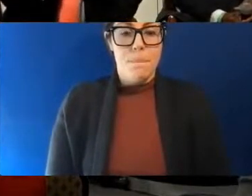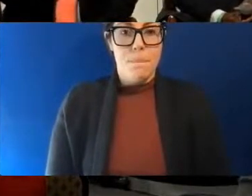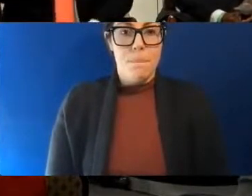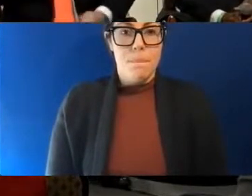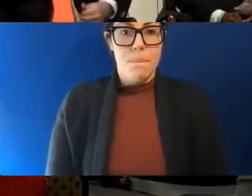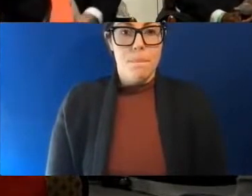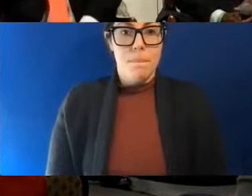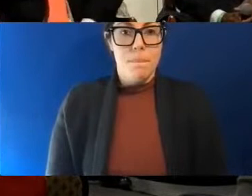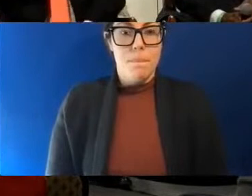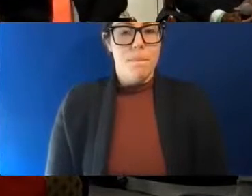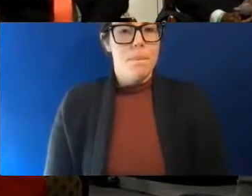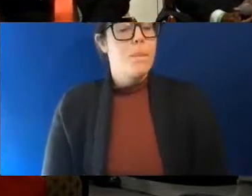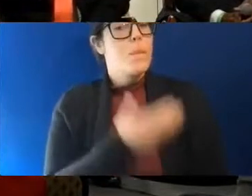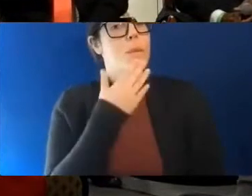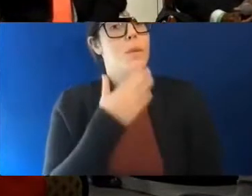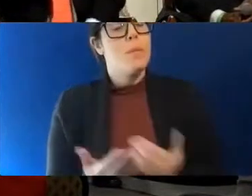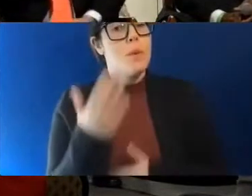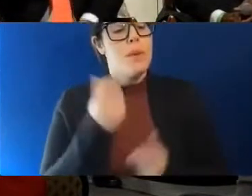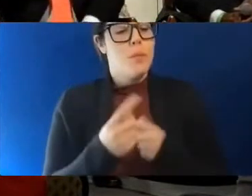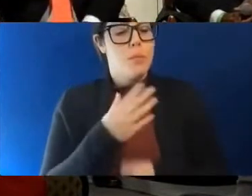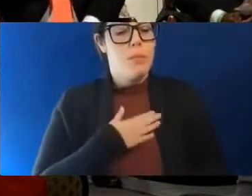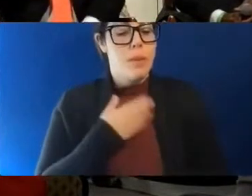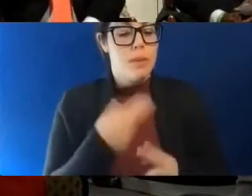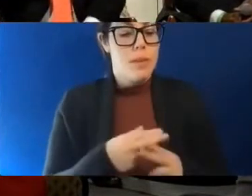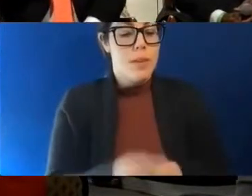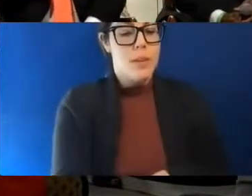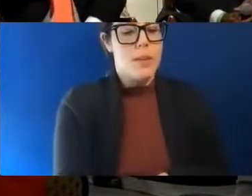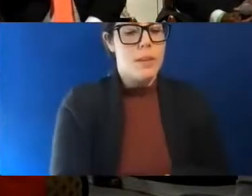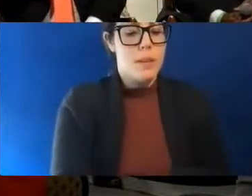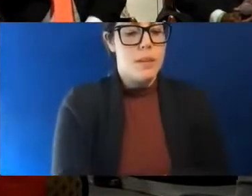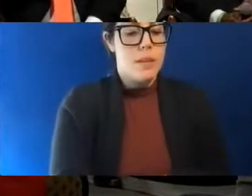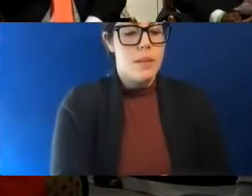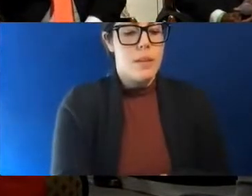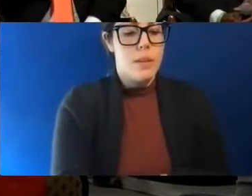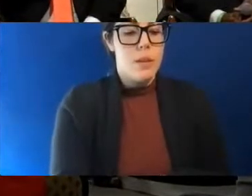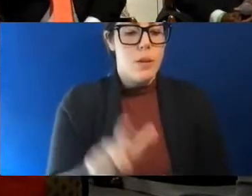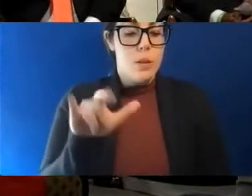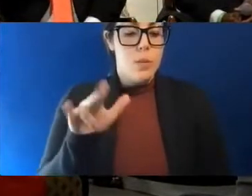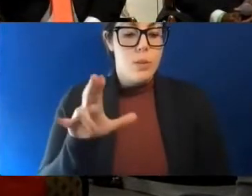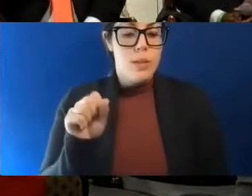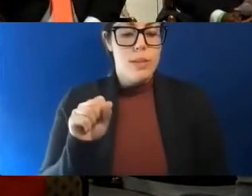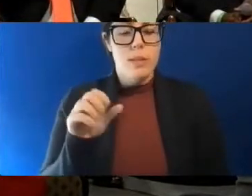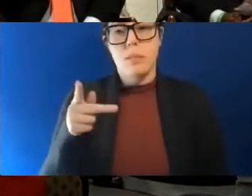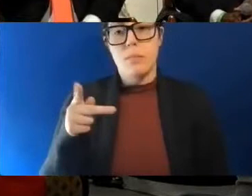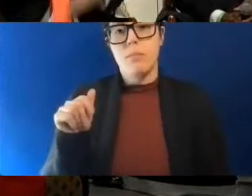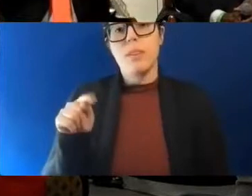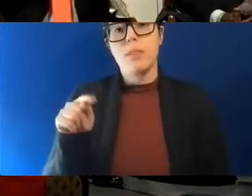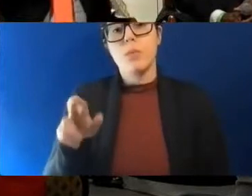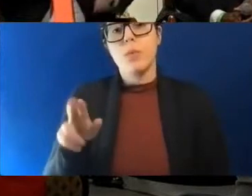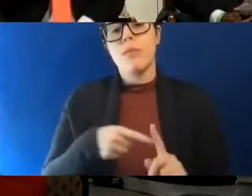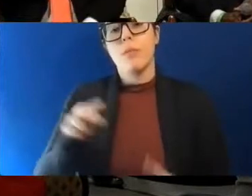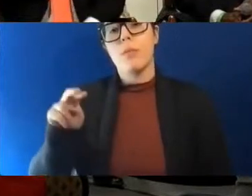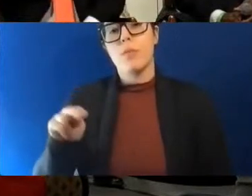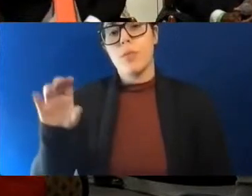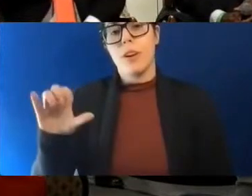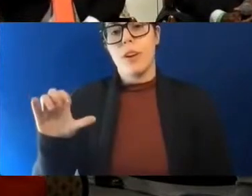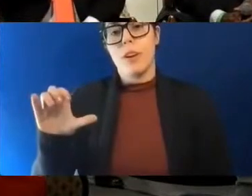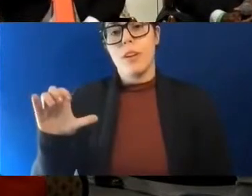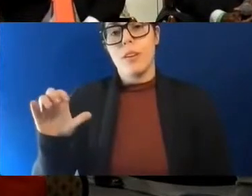Good morning, everybody. My name is Luis Pastor. I came from Durham, North Carolina. And before that, I came from